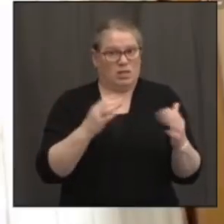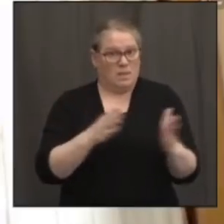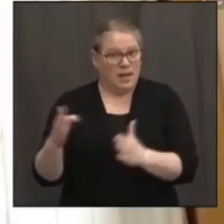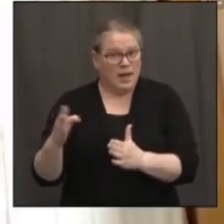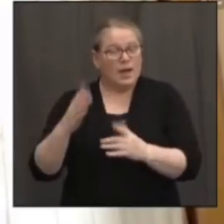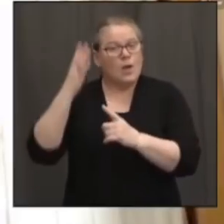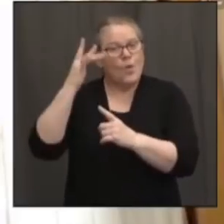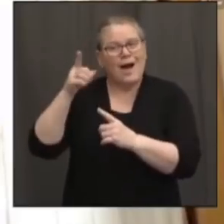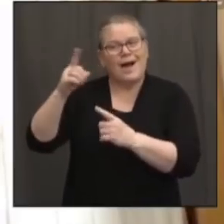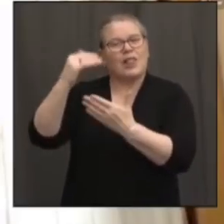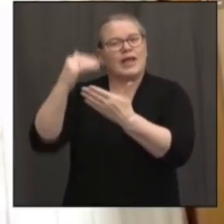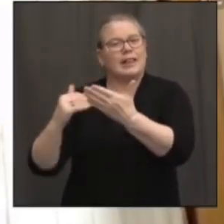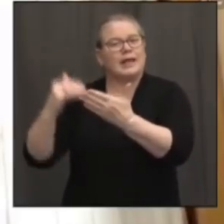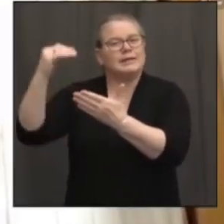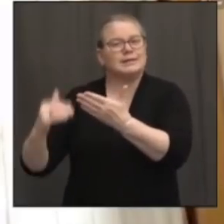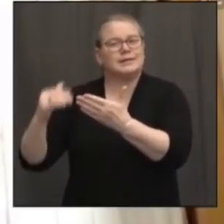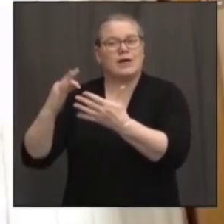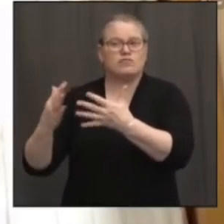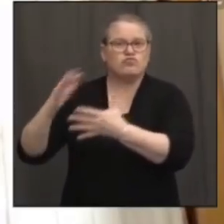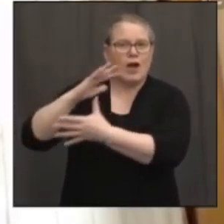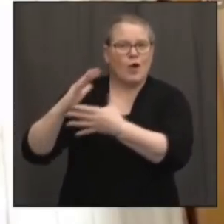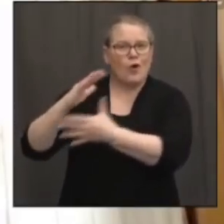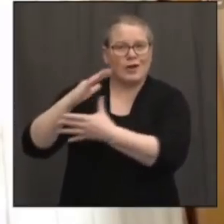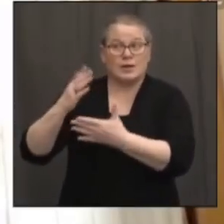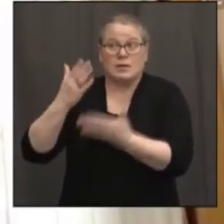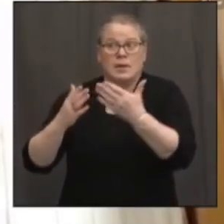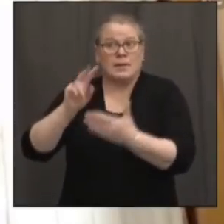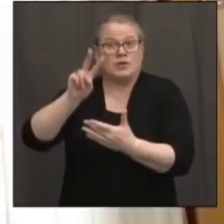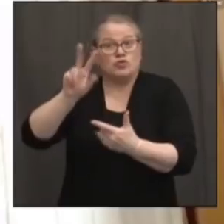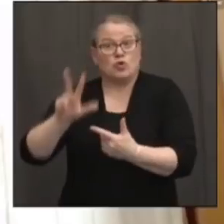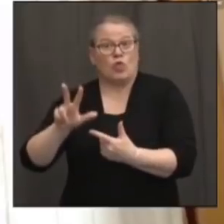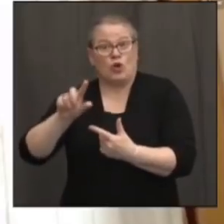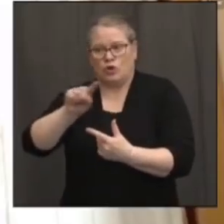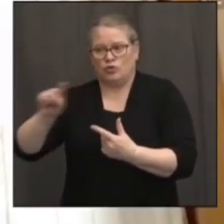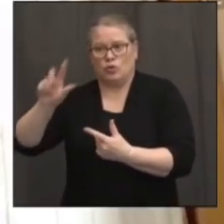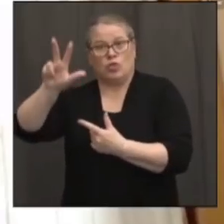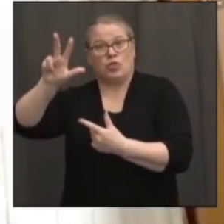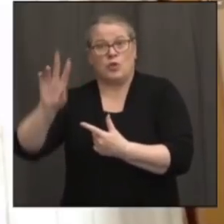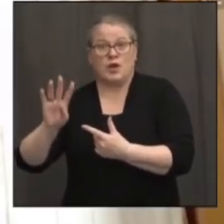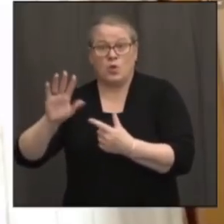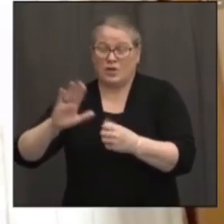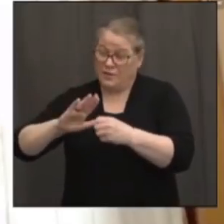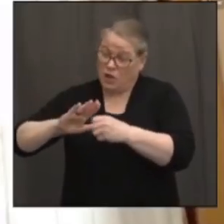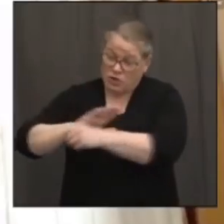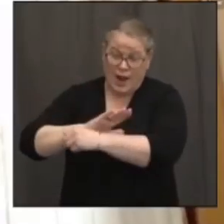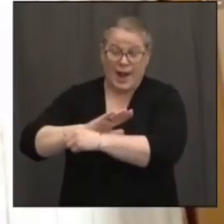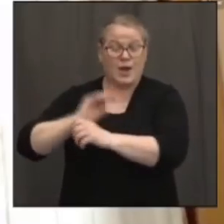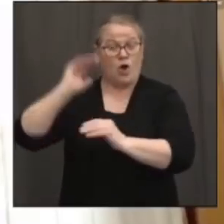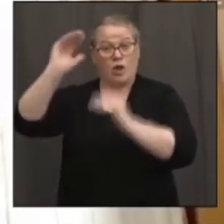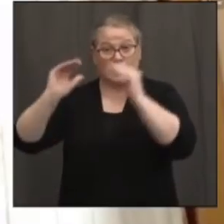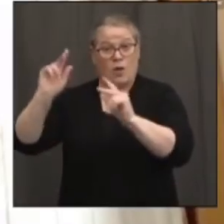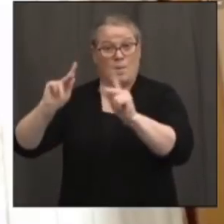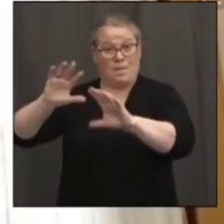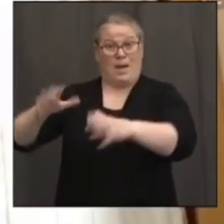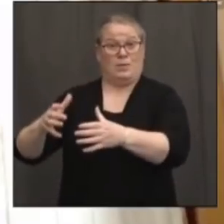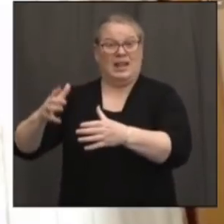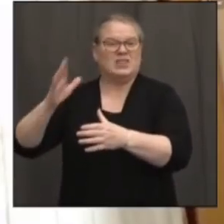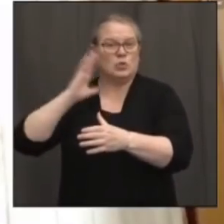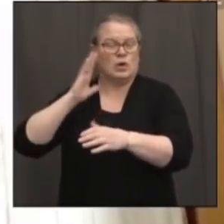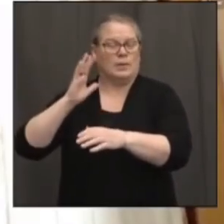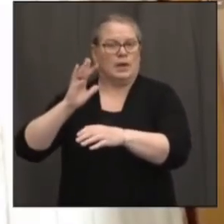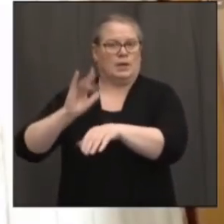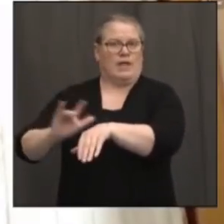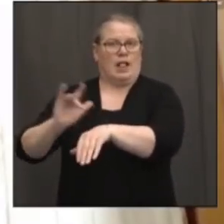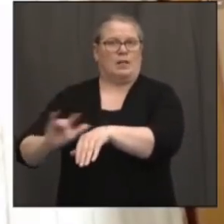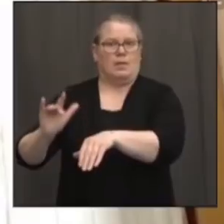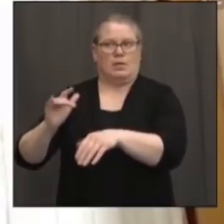lists, we would have had probably 2/3 to 3/4 of the entire adult population eligible today. So based on this new age-based approach, as the